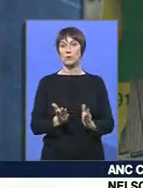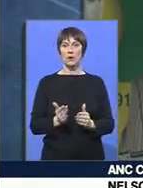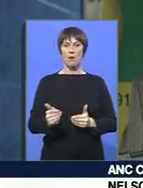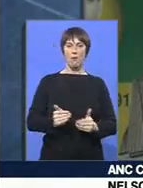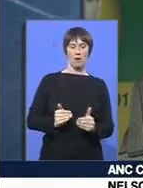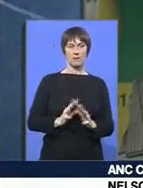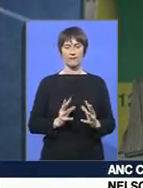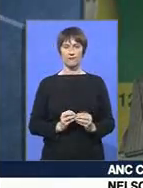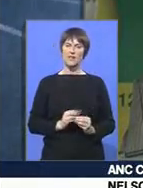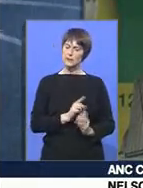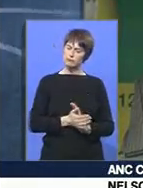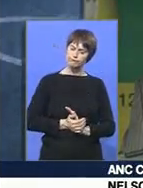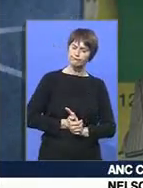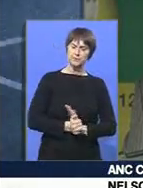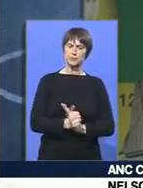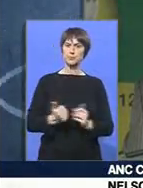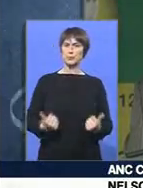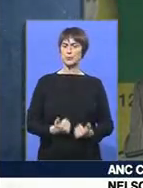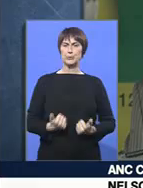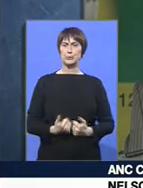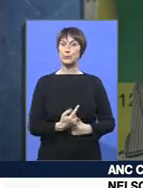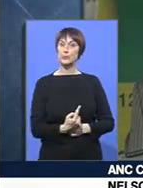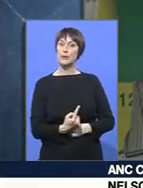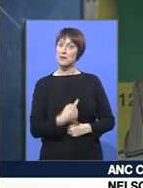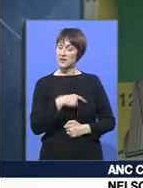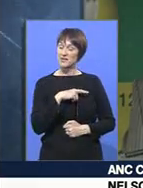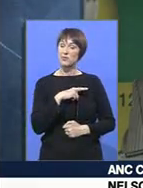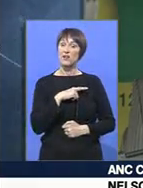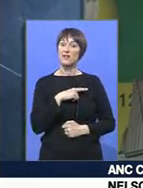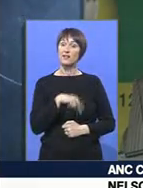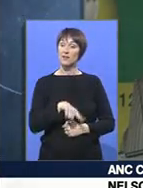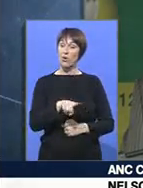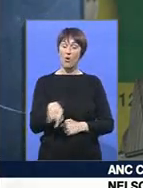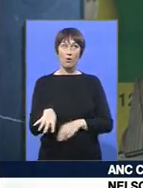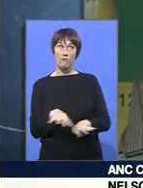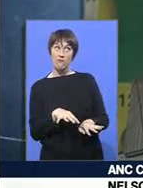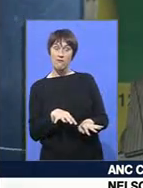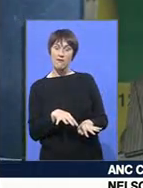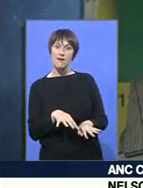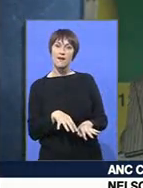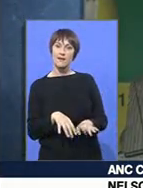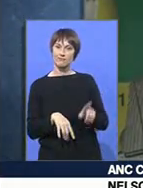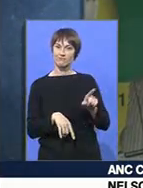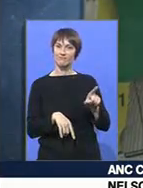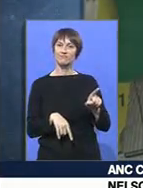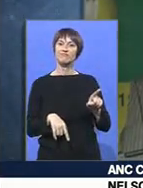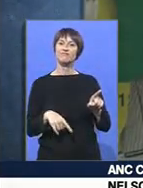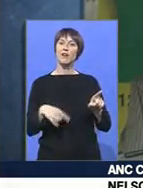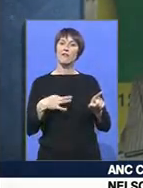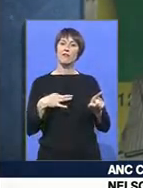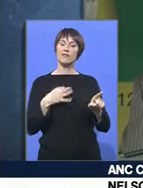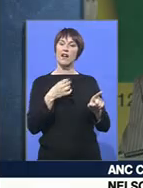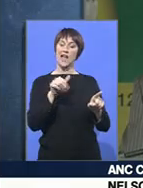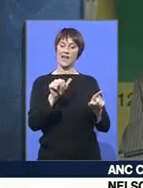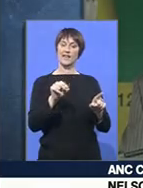made him the obvious choice to be the ANC's volunteer-in-chief during